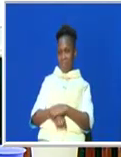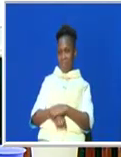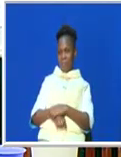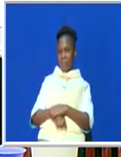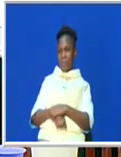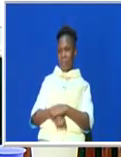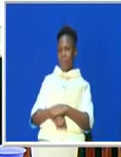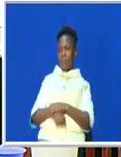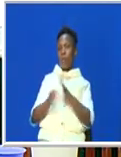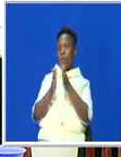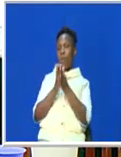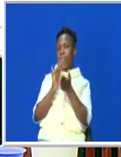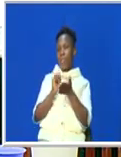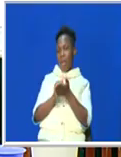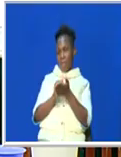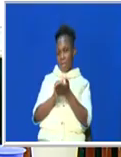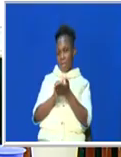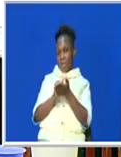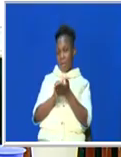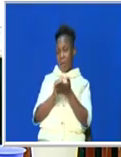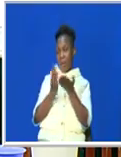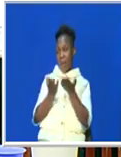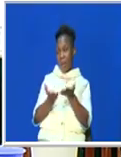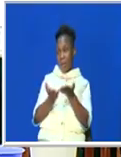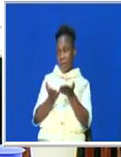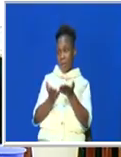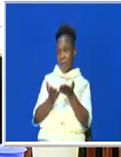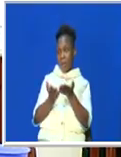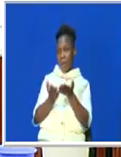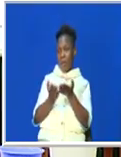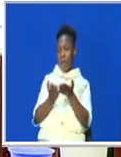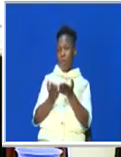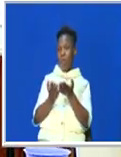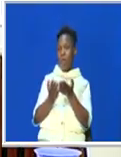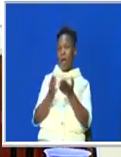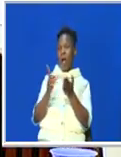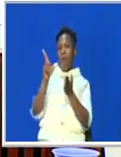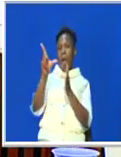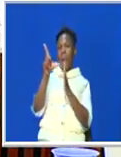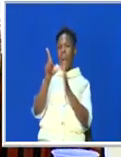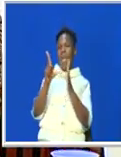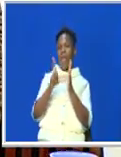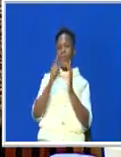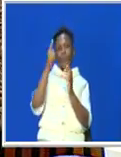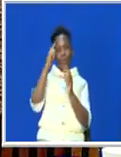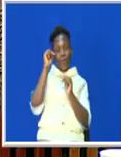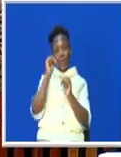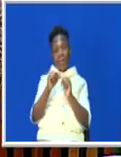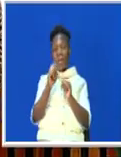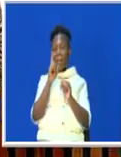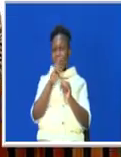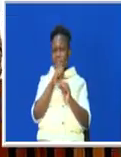And with that, learner, we come to the end of our lesson.